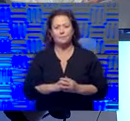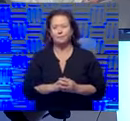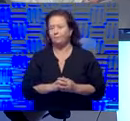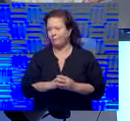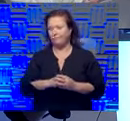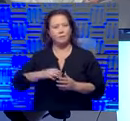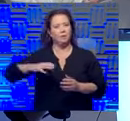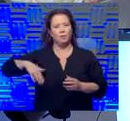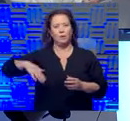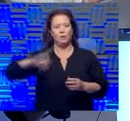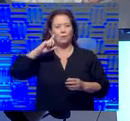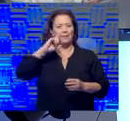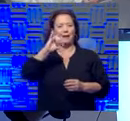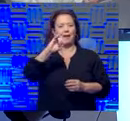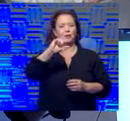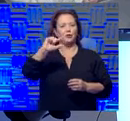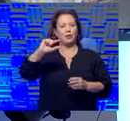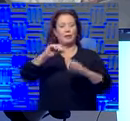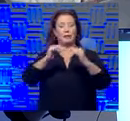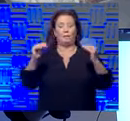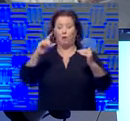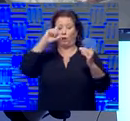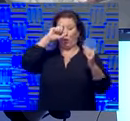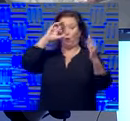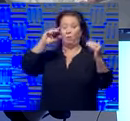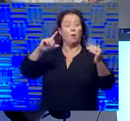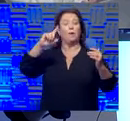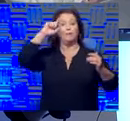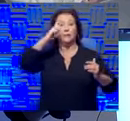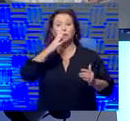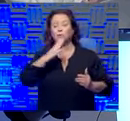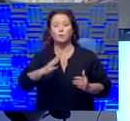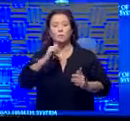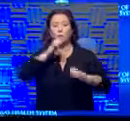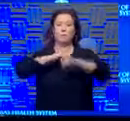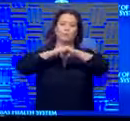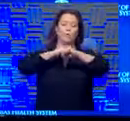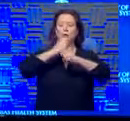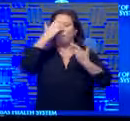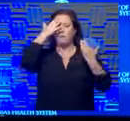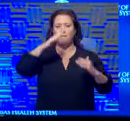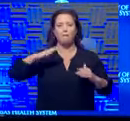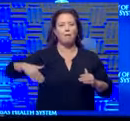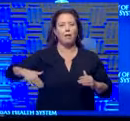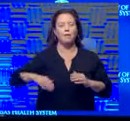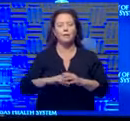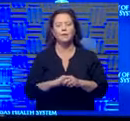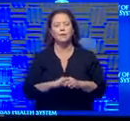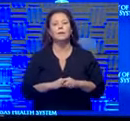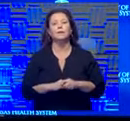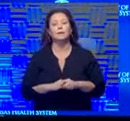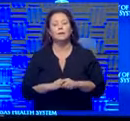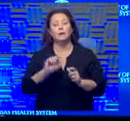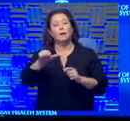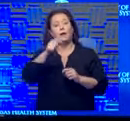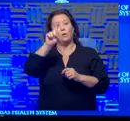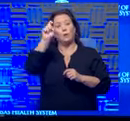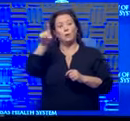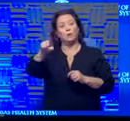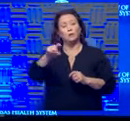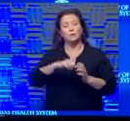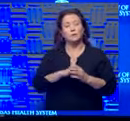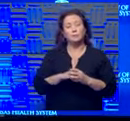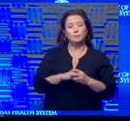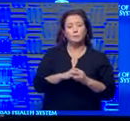even know what an IgG level means in COVID-19. We think it's good. We don't know how preventative it is. So, all right. Other questions from media?